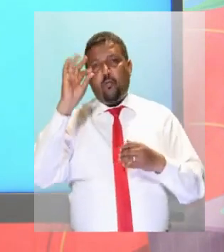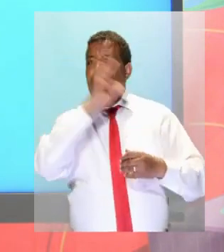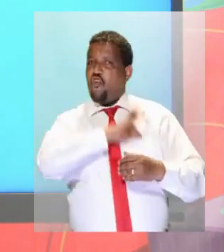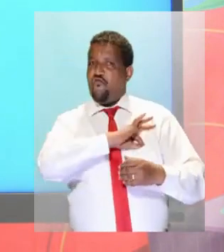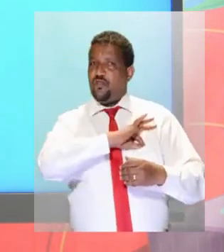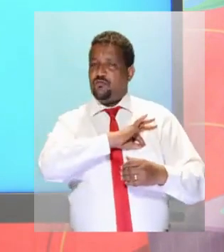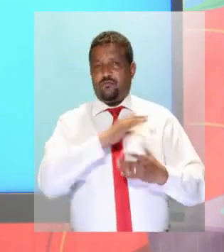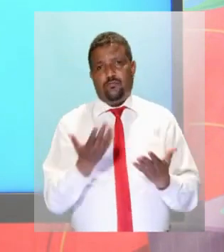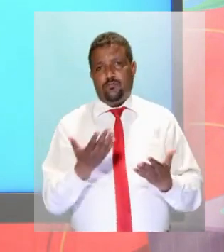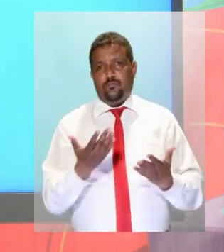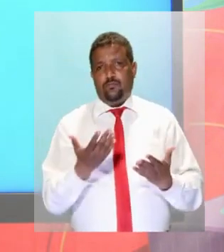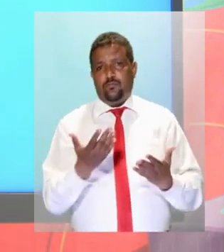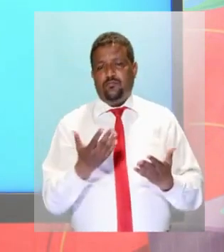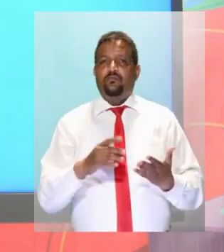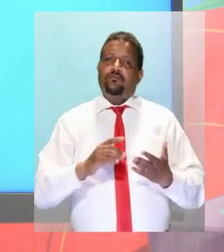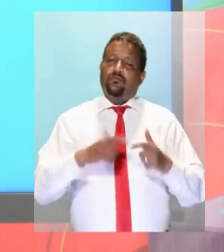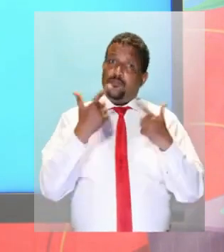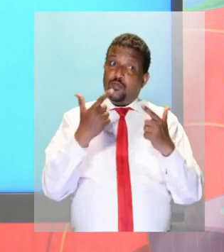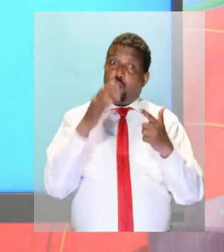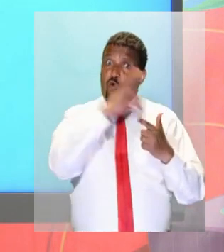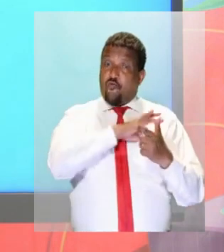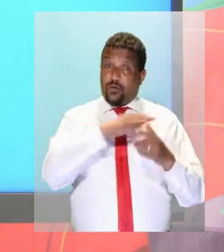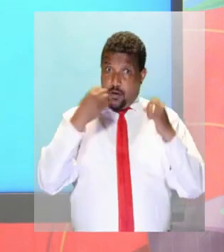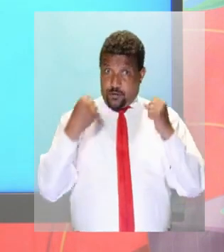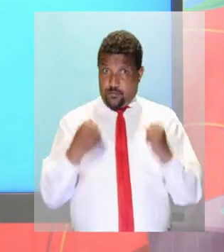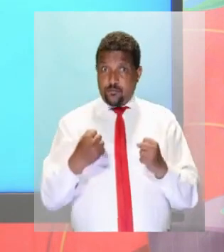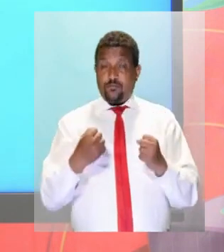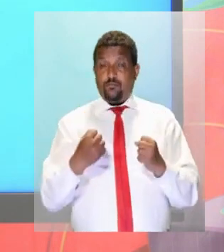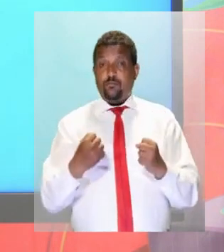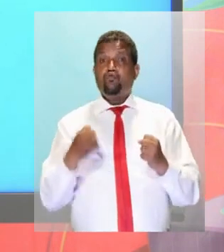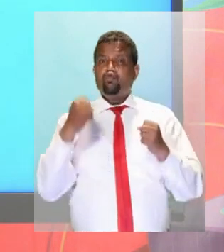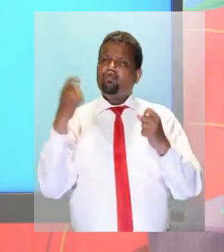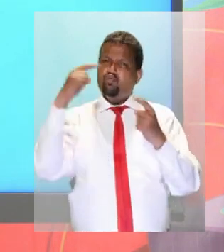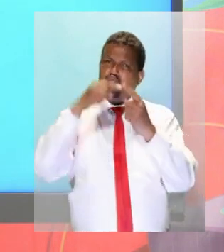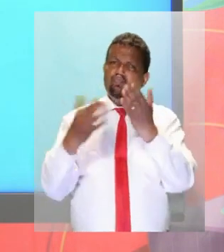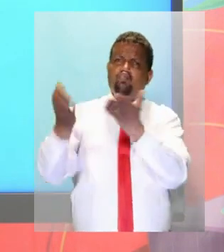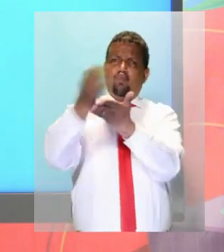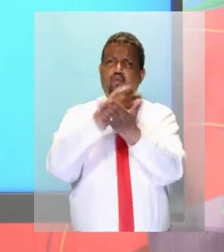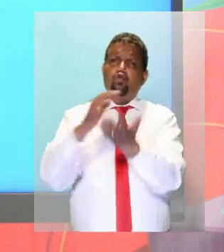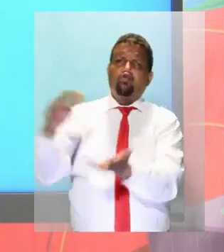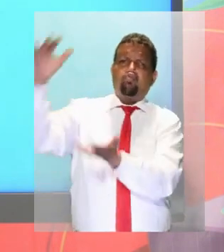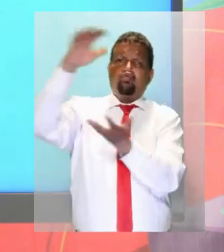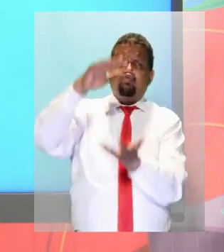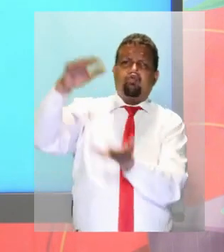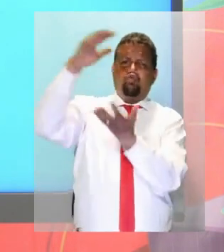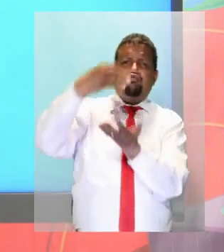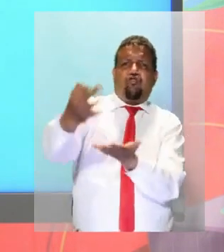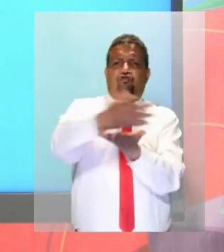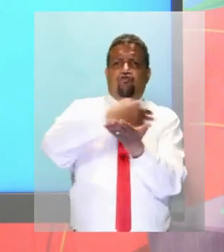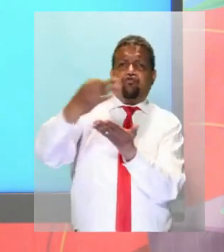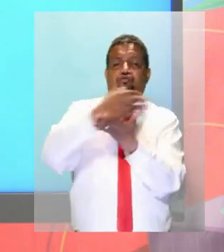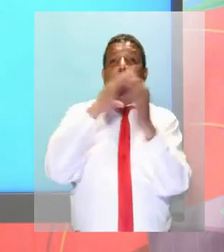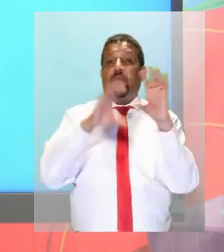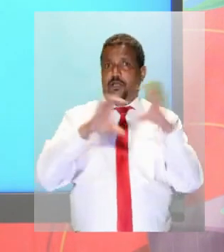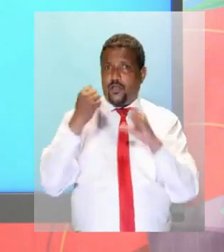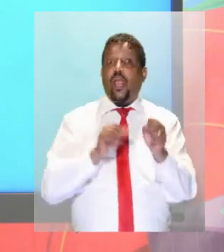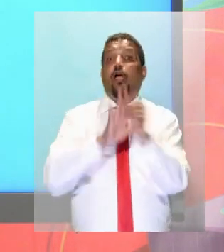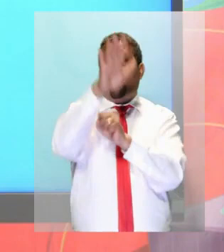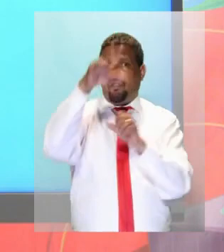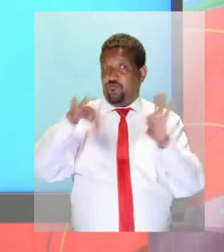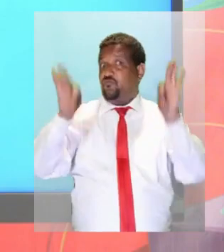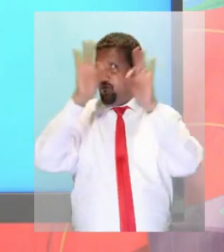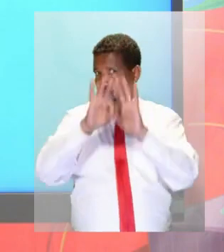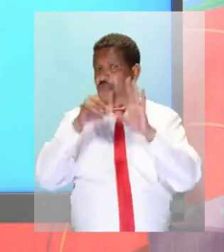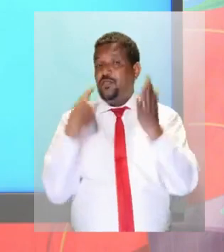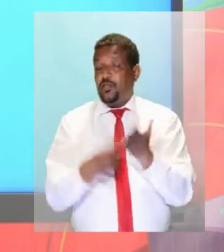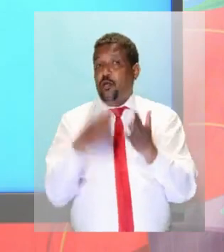profit. This profit enables us to produce more and more of a commodity, which leads to efficiency.